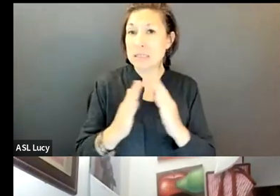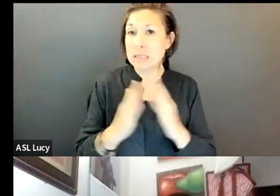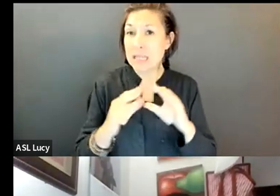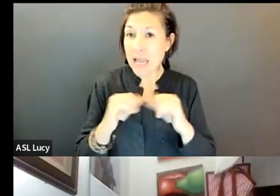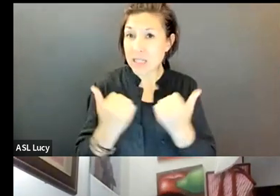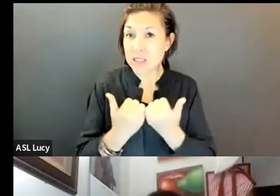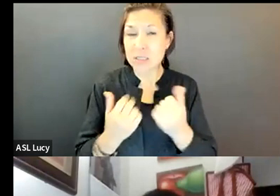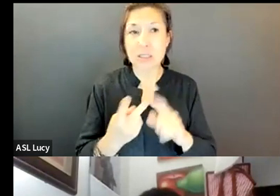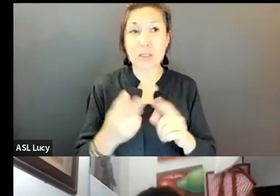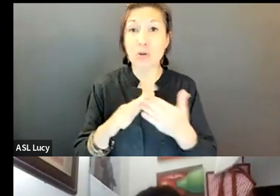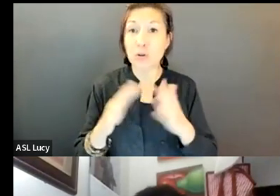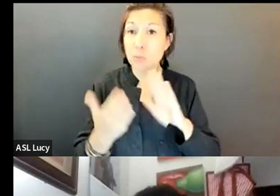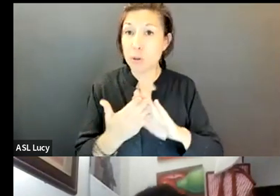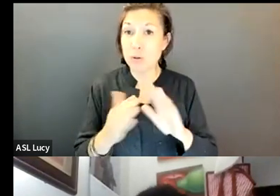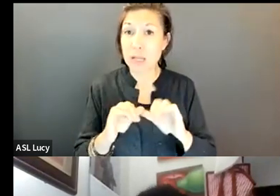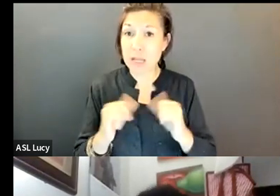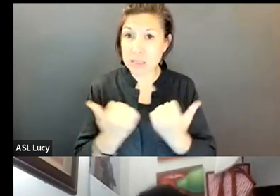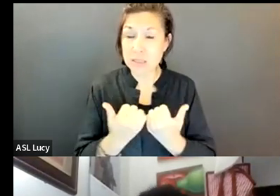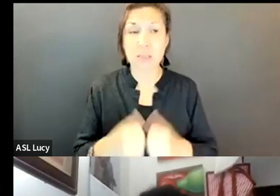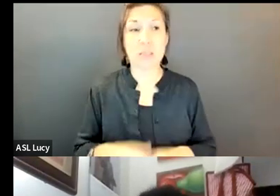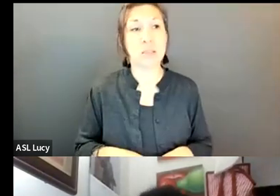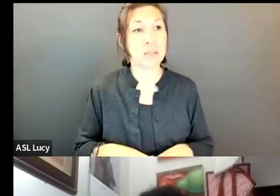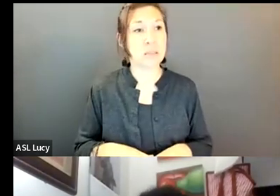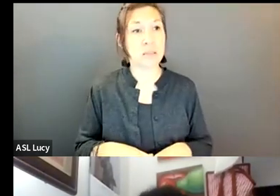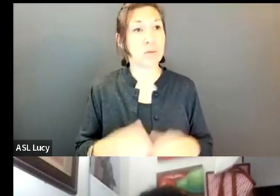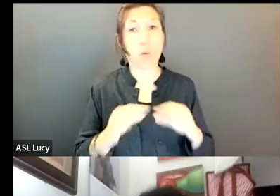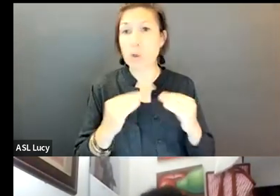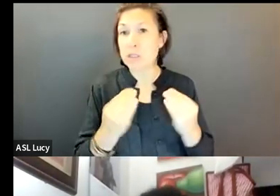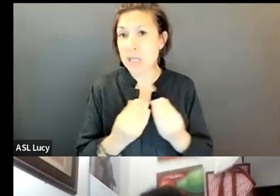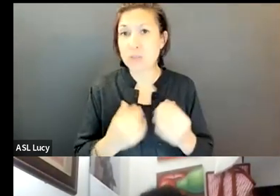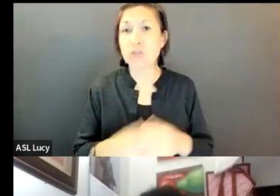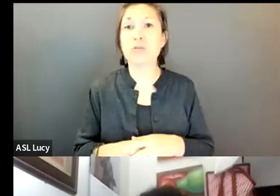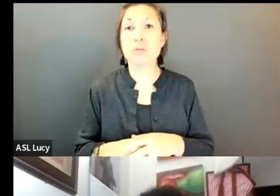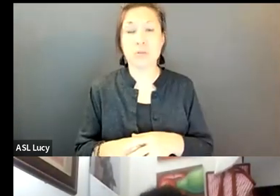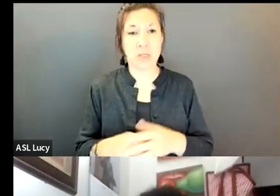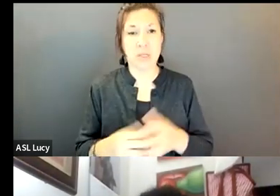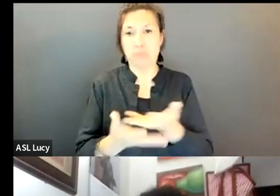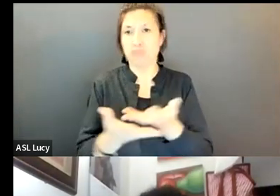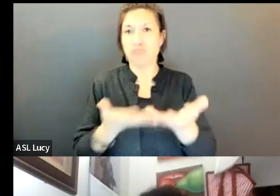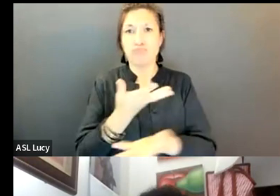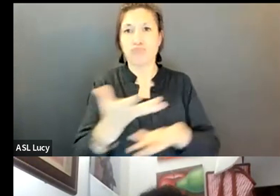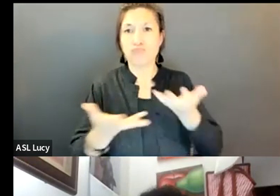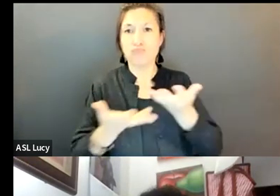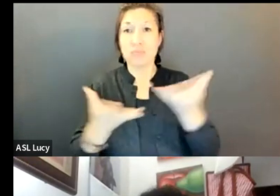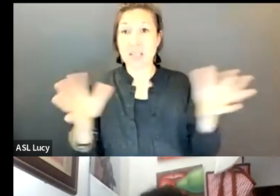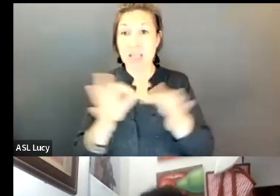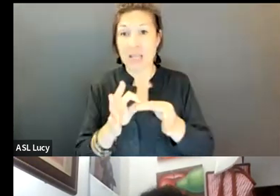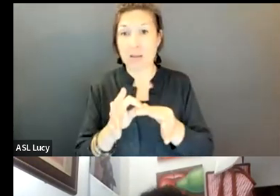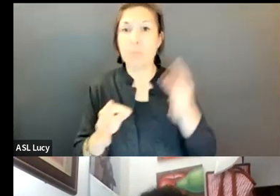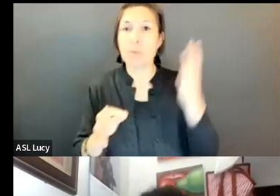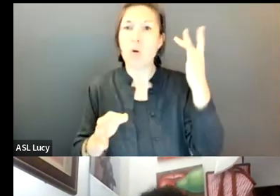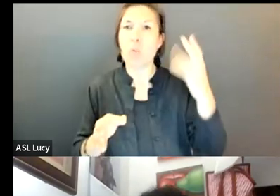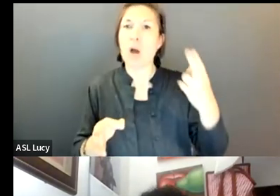community-based agencies and what's in the community and making that connection it's what actually really excites me about the Hub model